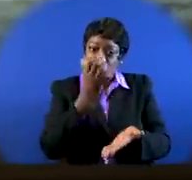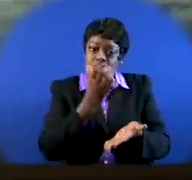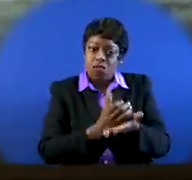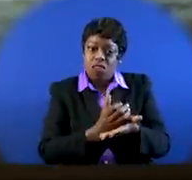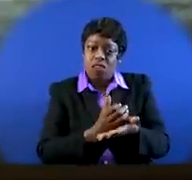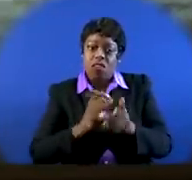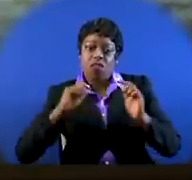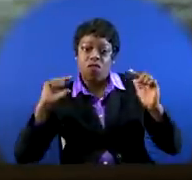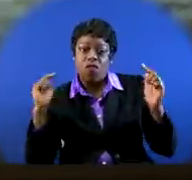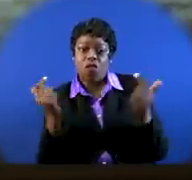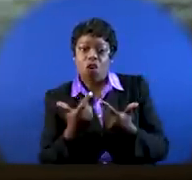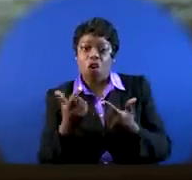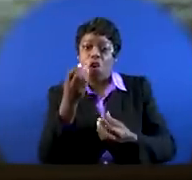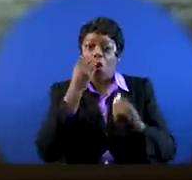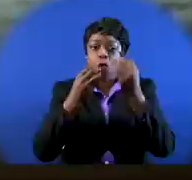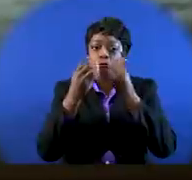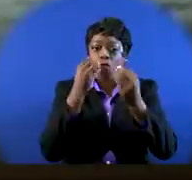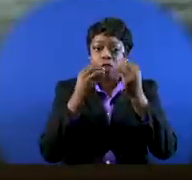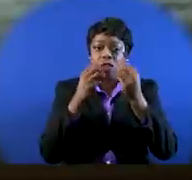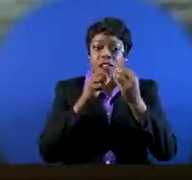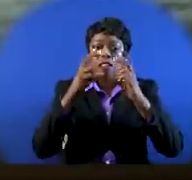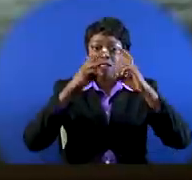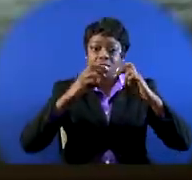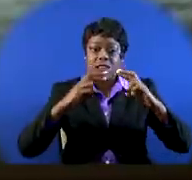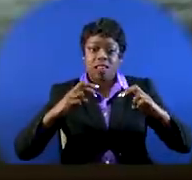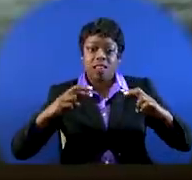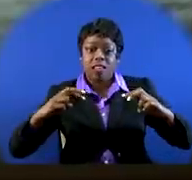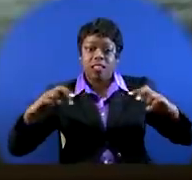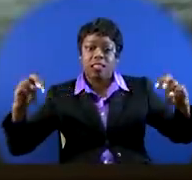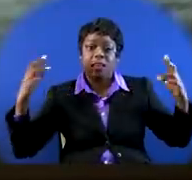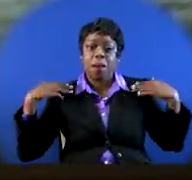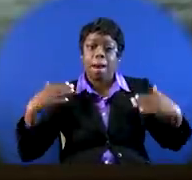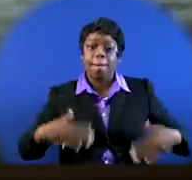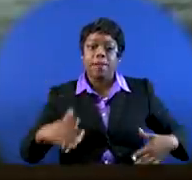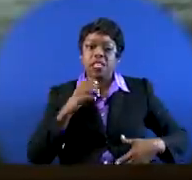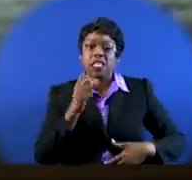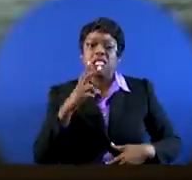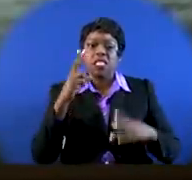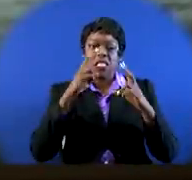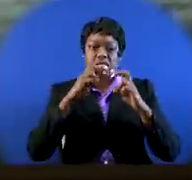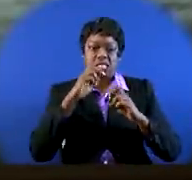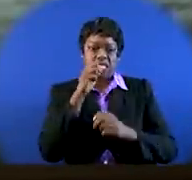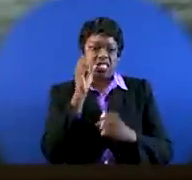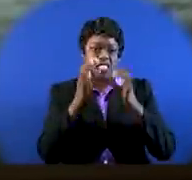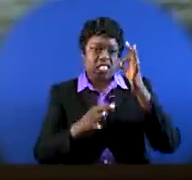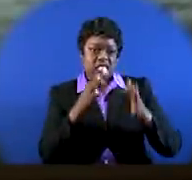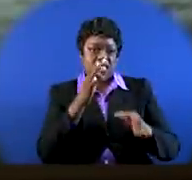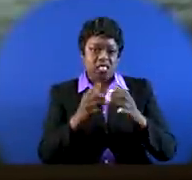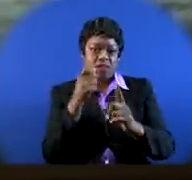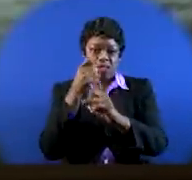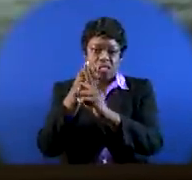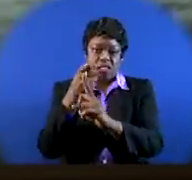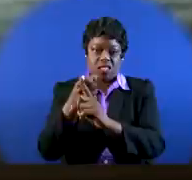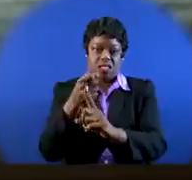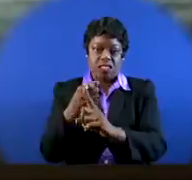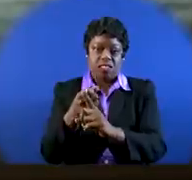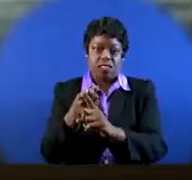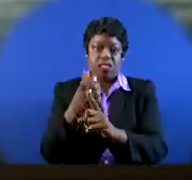For all who eat and drink without discerning the body eat and drink judgment against themselves.